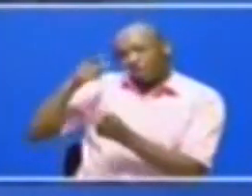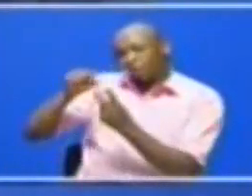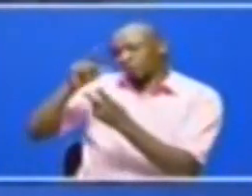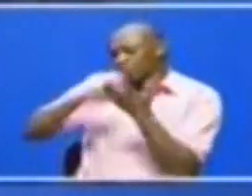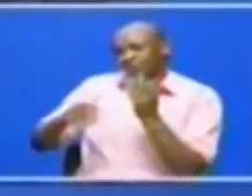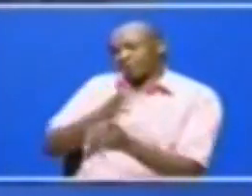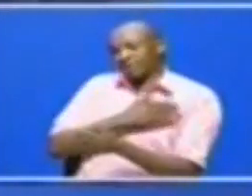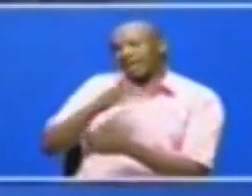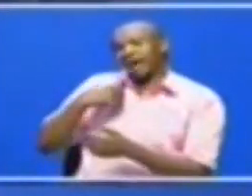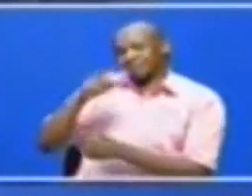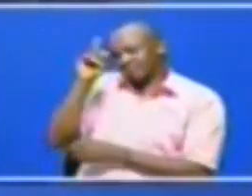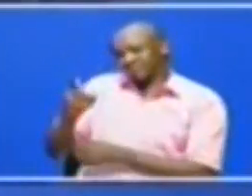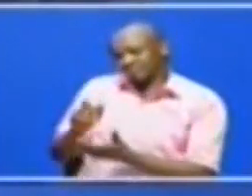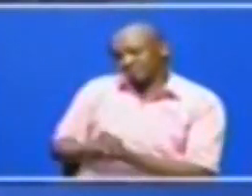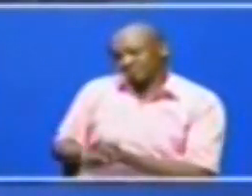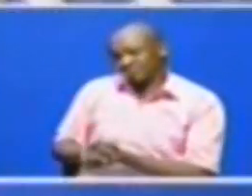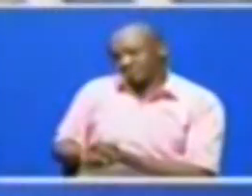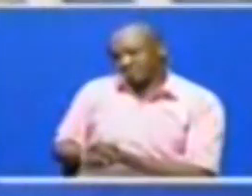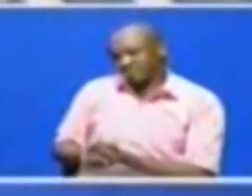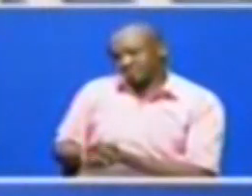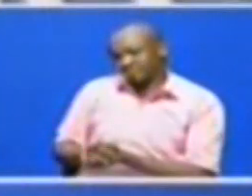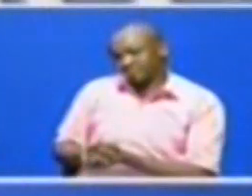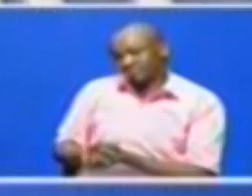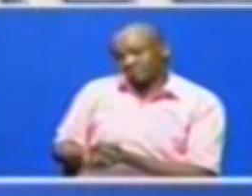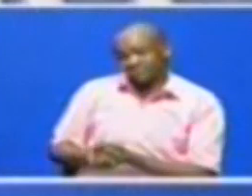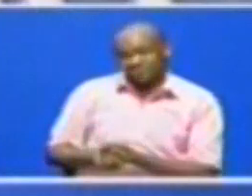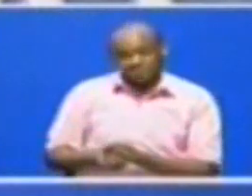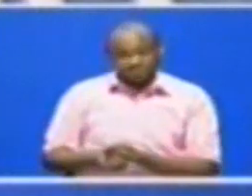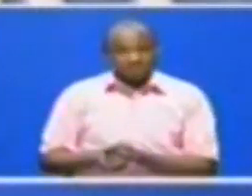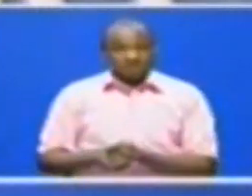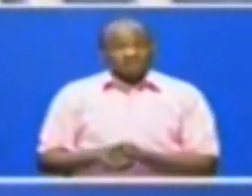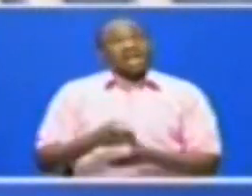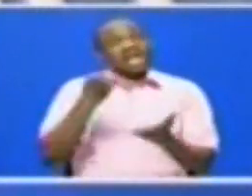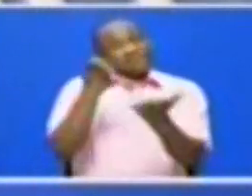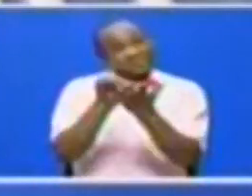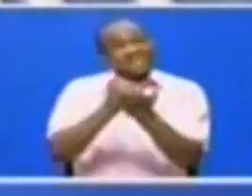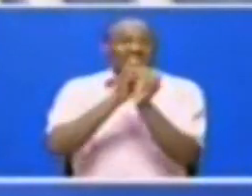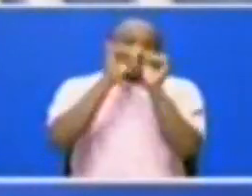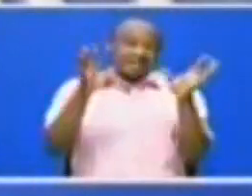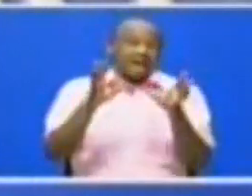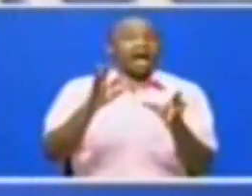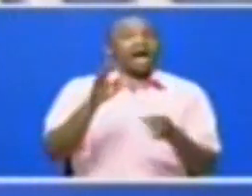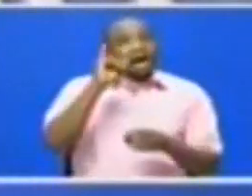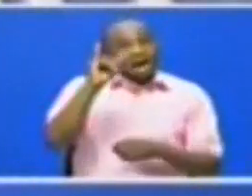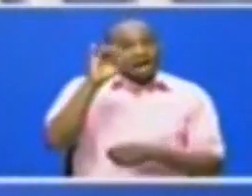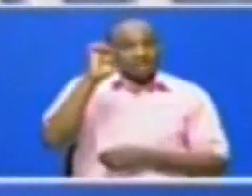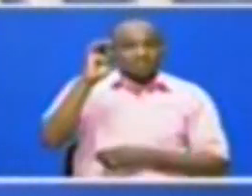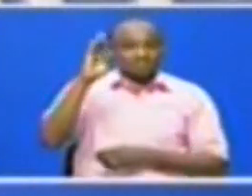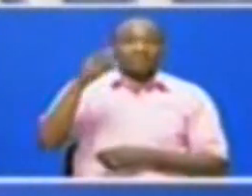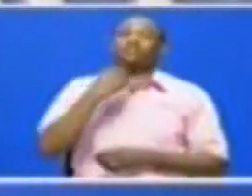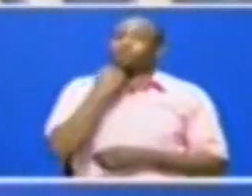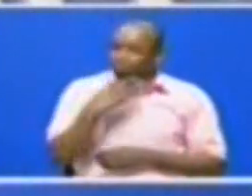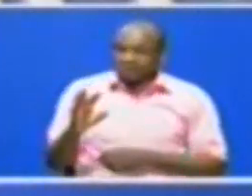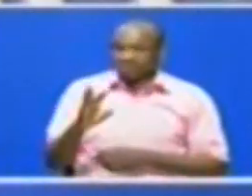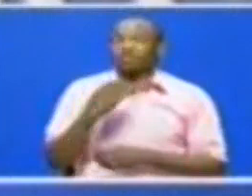for NASA? Well, it was quite evident that IABC did not want to give full